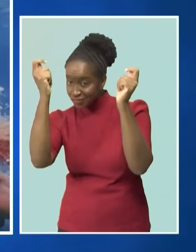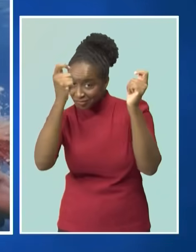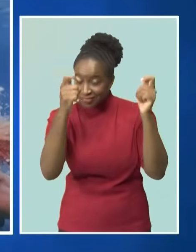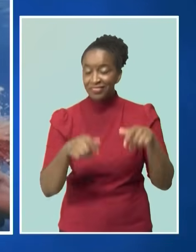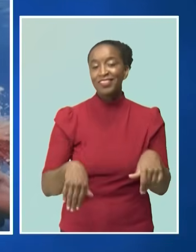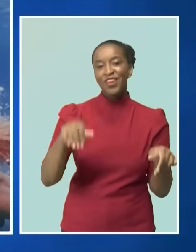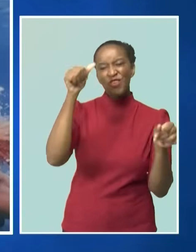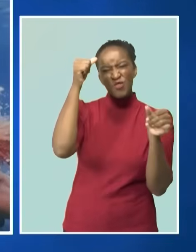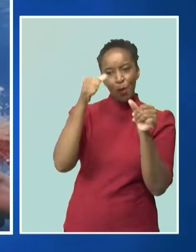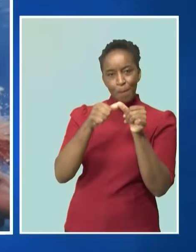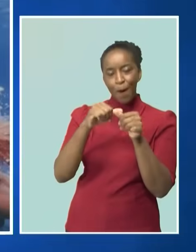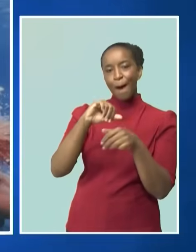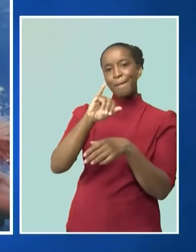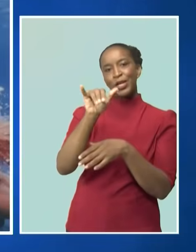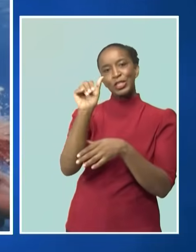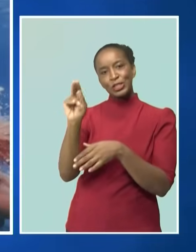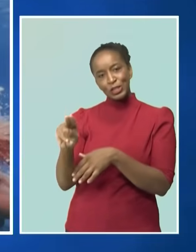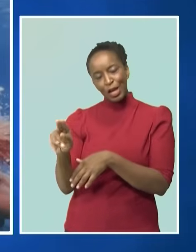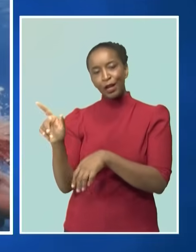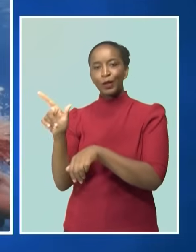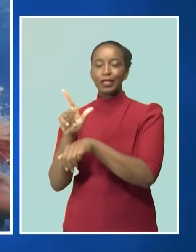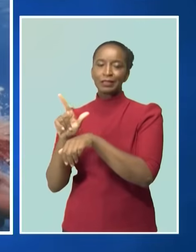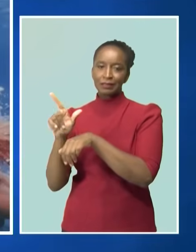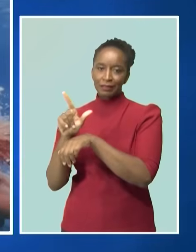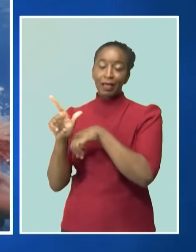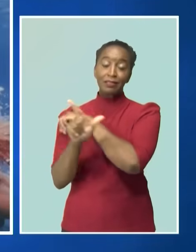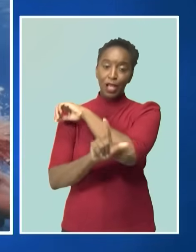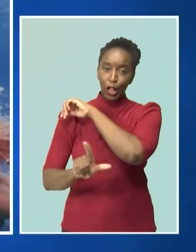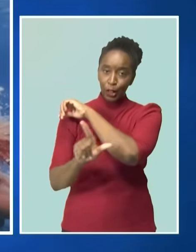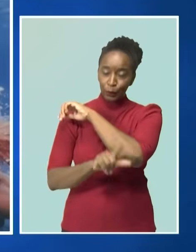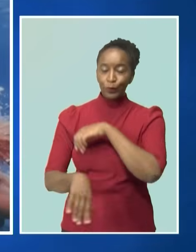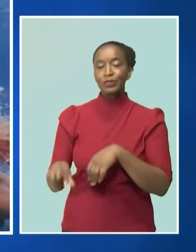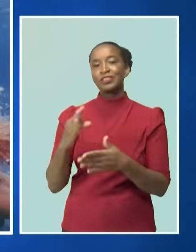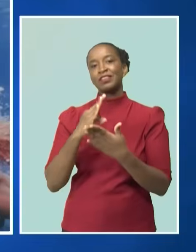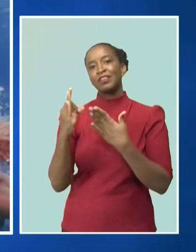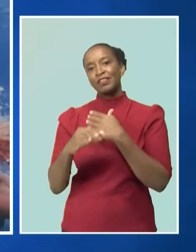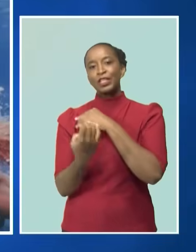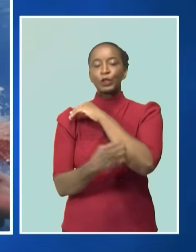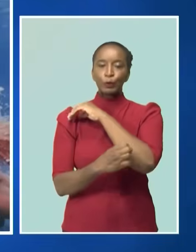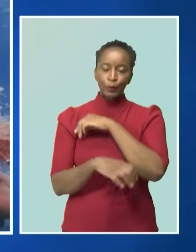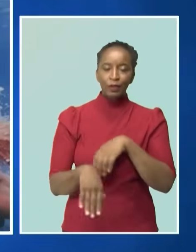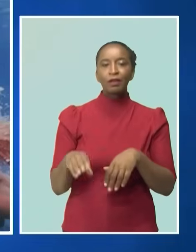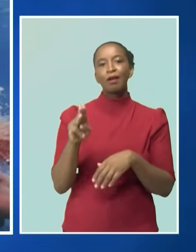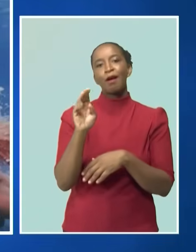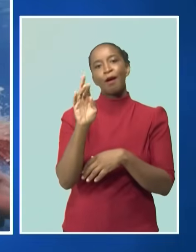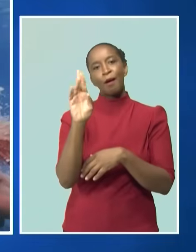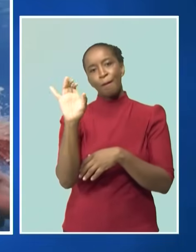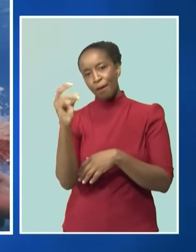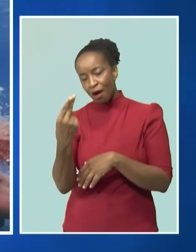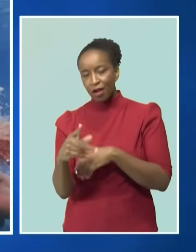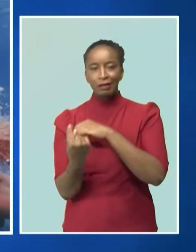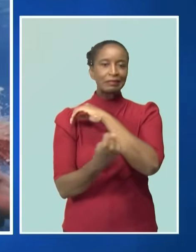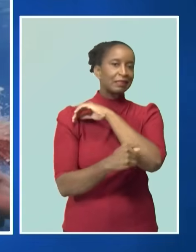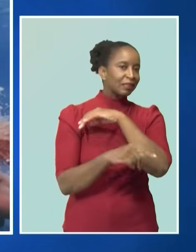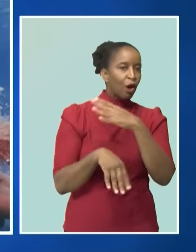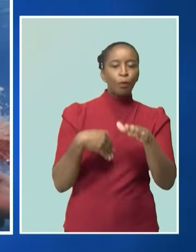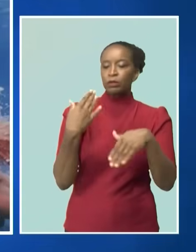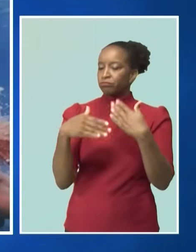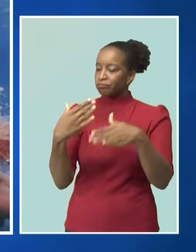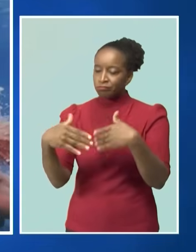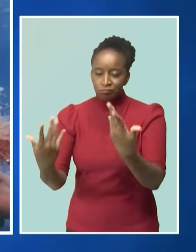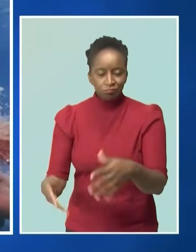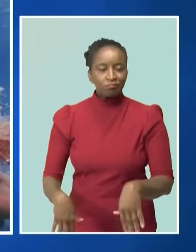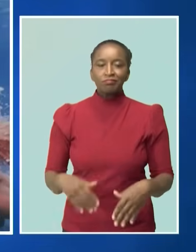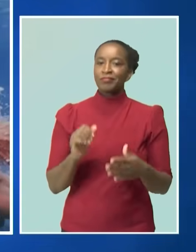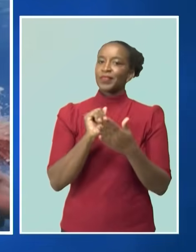is St. Lucy, February is St. Peter, March is St. Thomas. You can come right down. April is St.